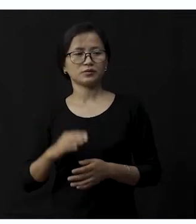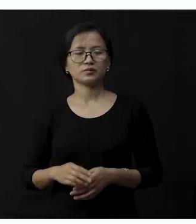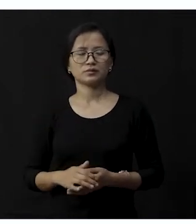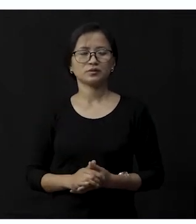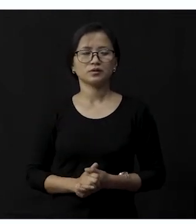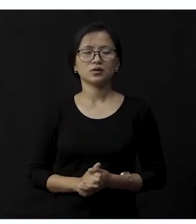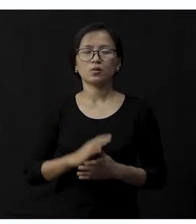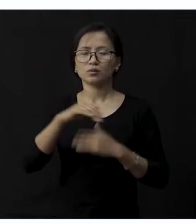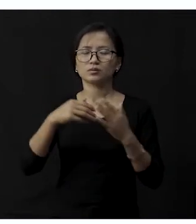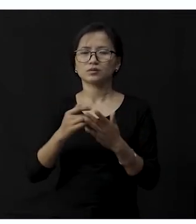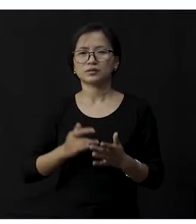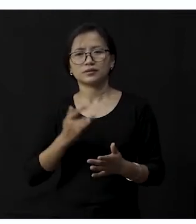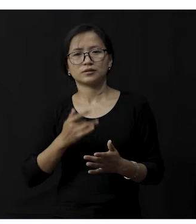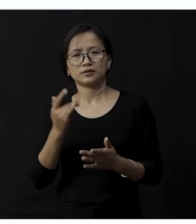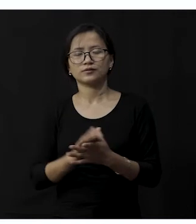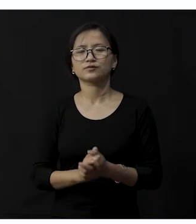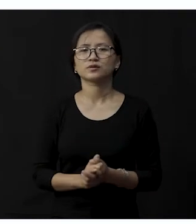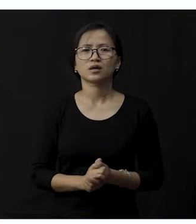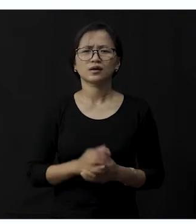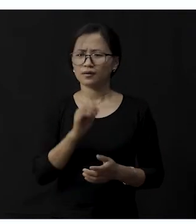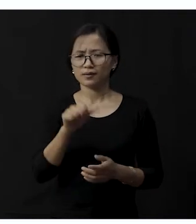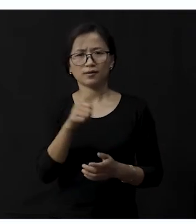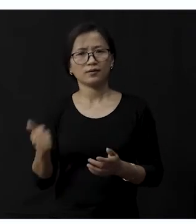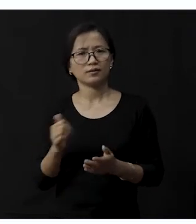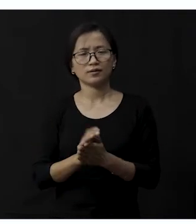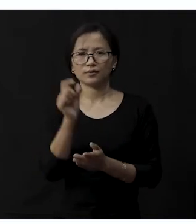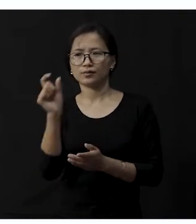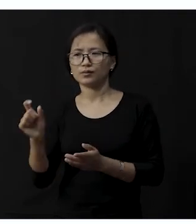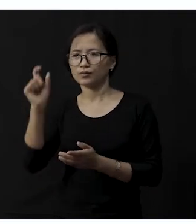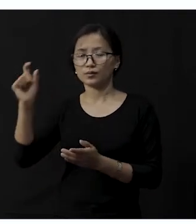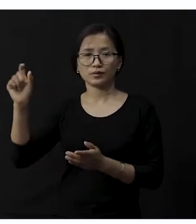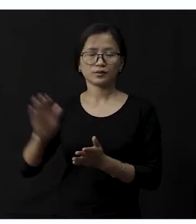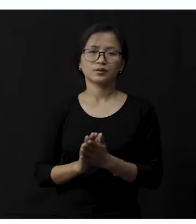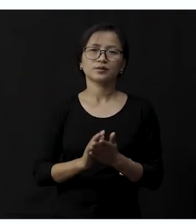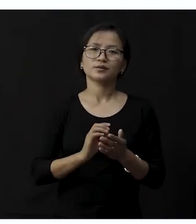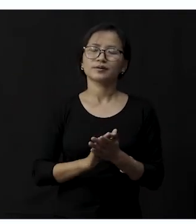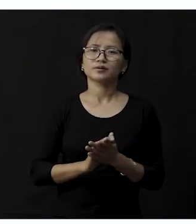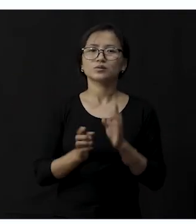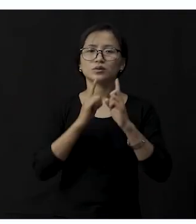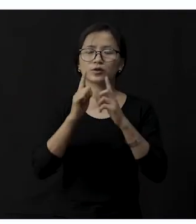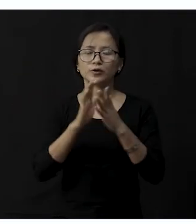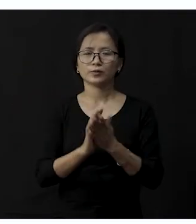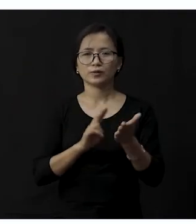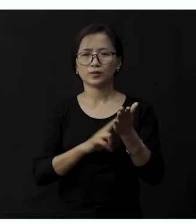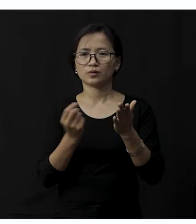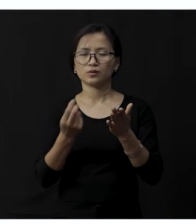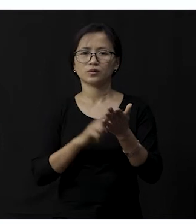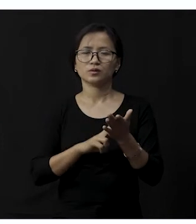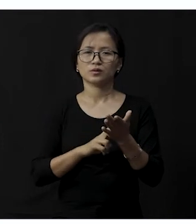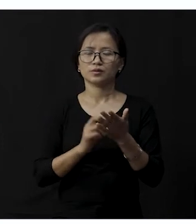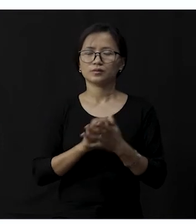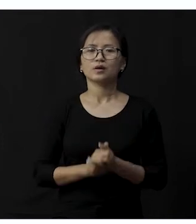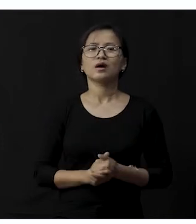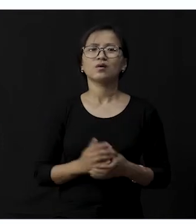finally, adjective is any word which is describing your noun. So if I say that, hey, you look pretty. So